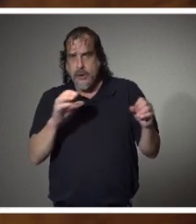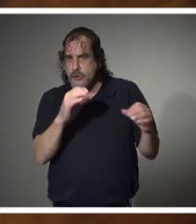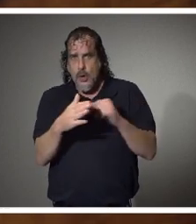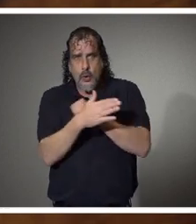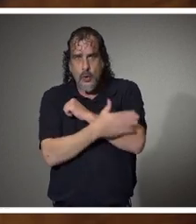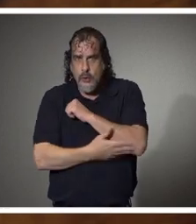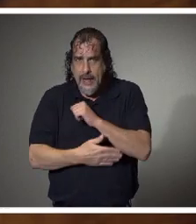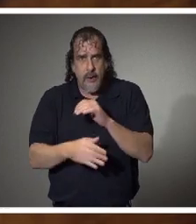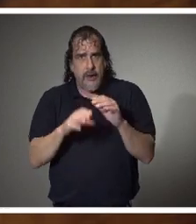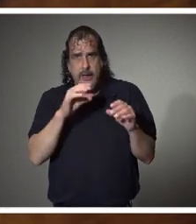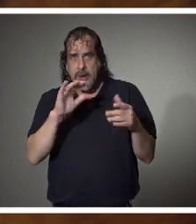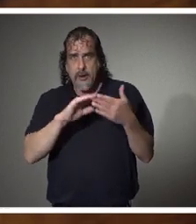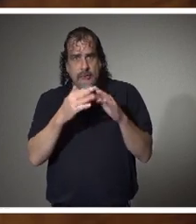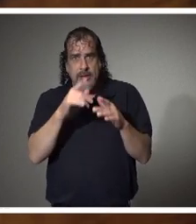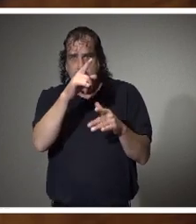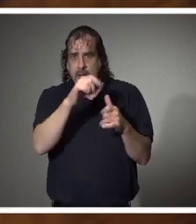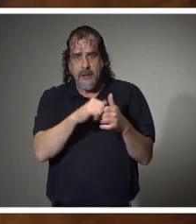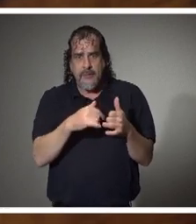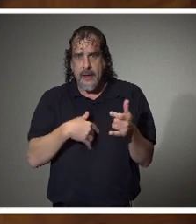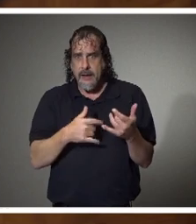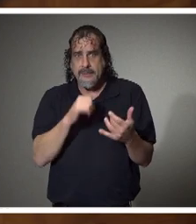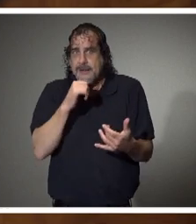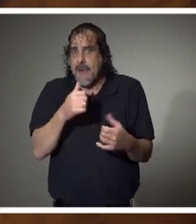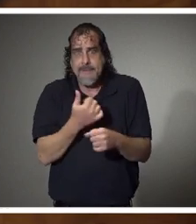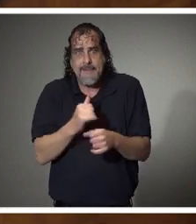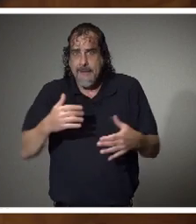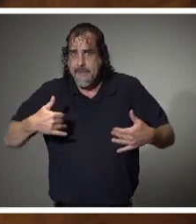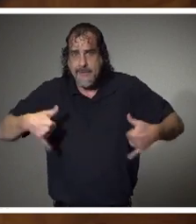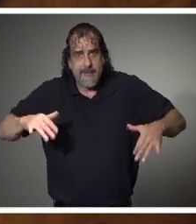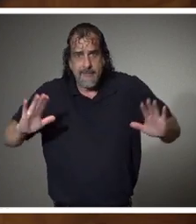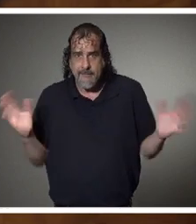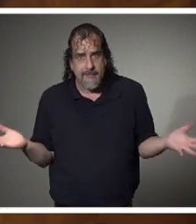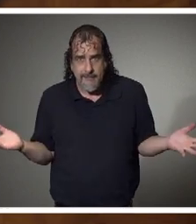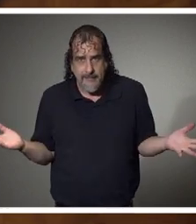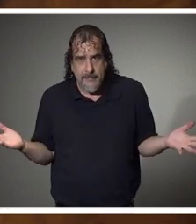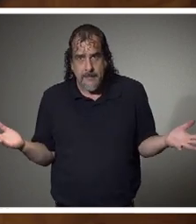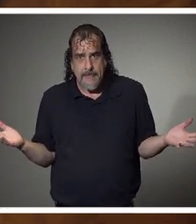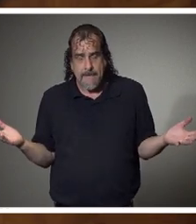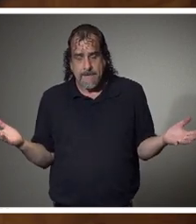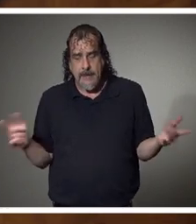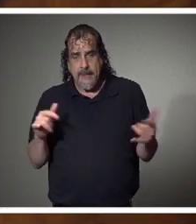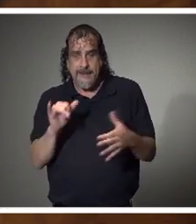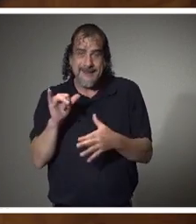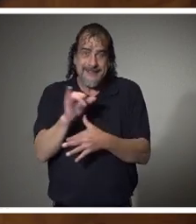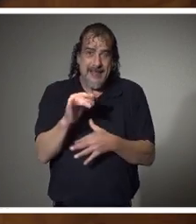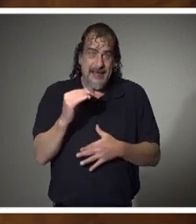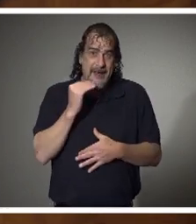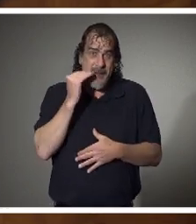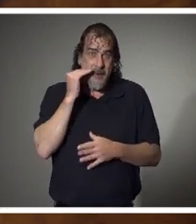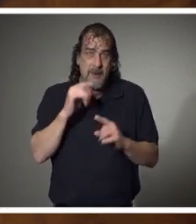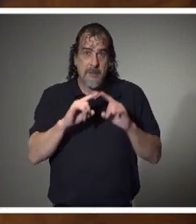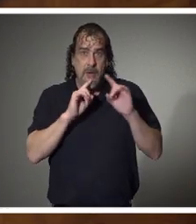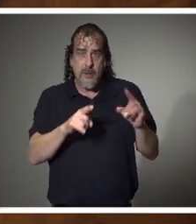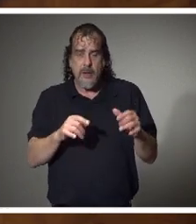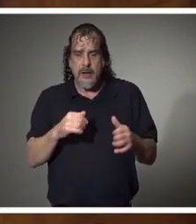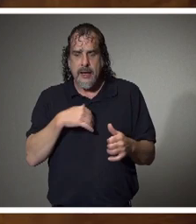the state where this would be unsafe. This safer at home order is